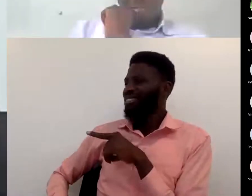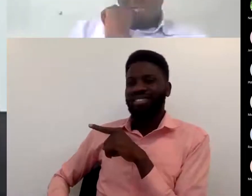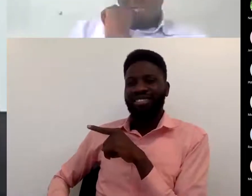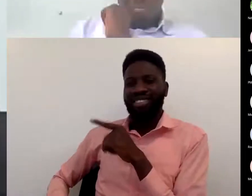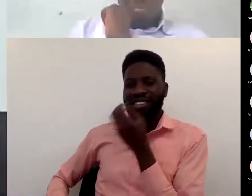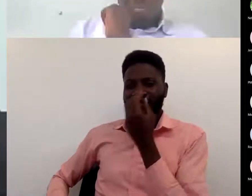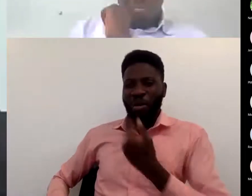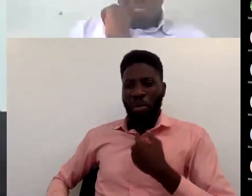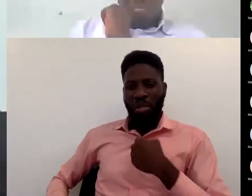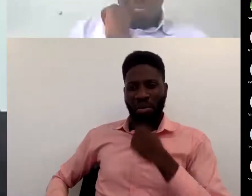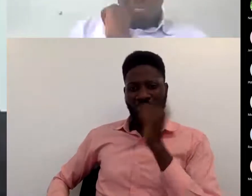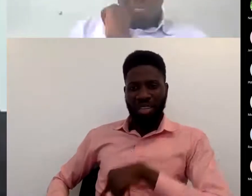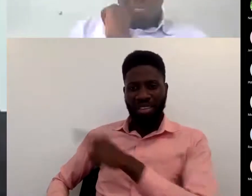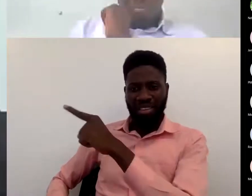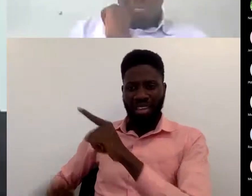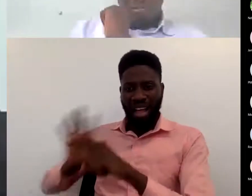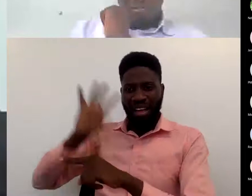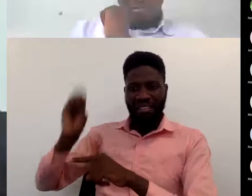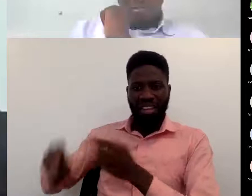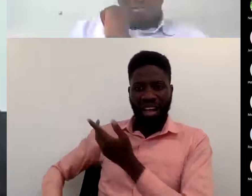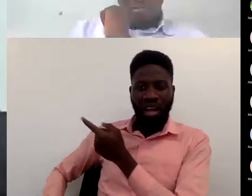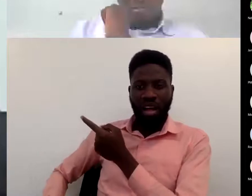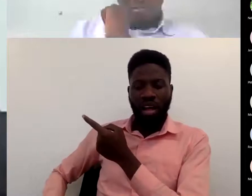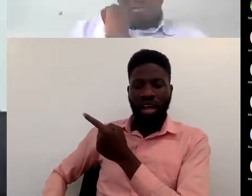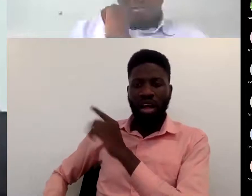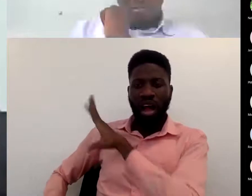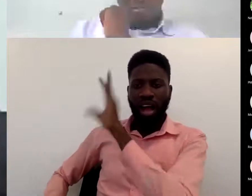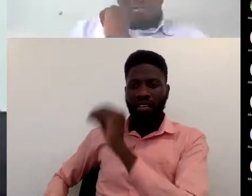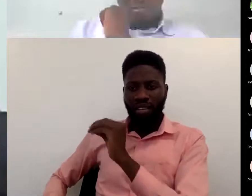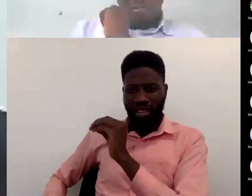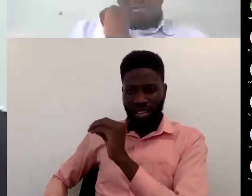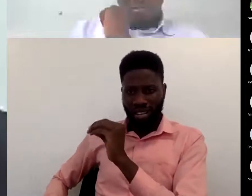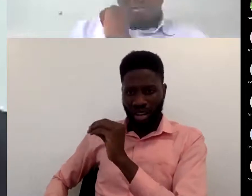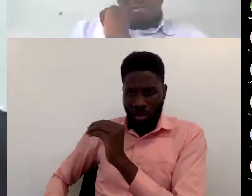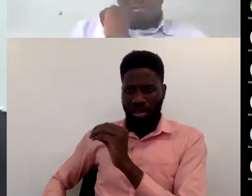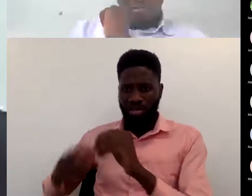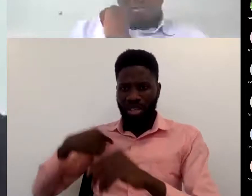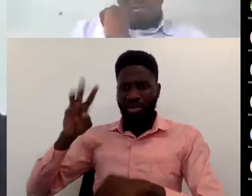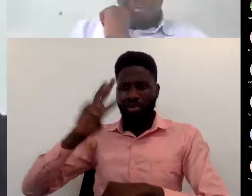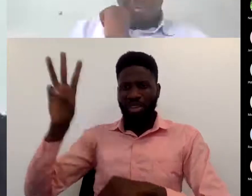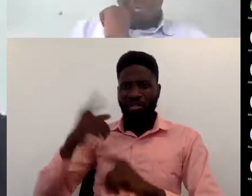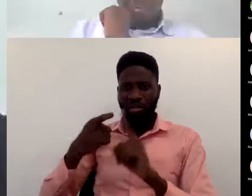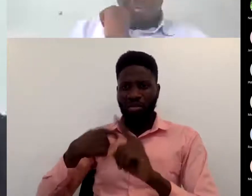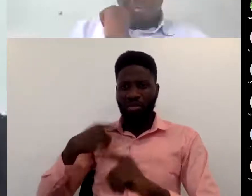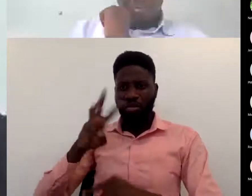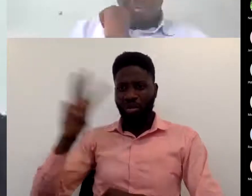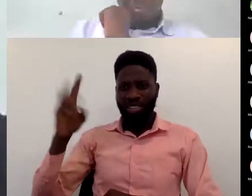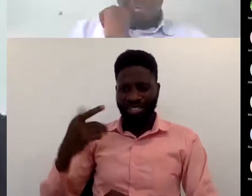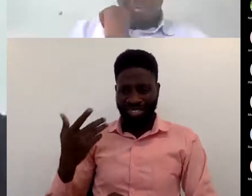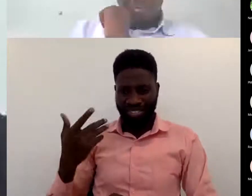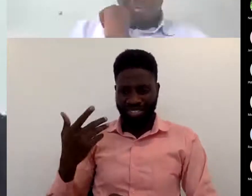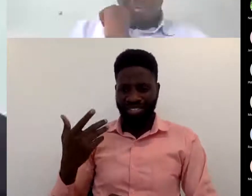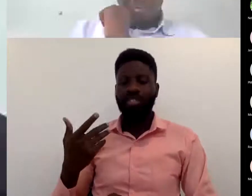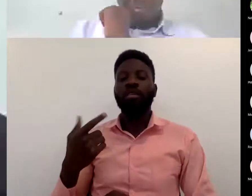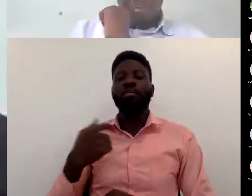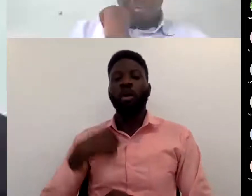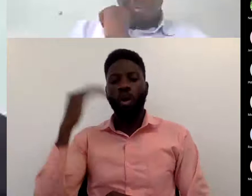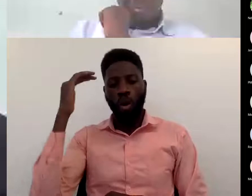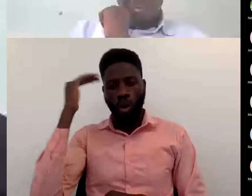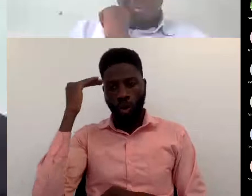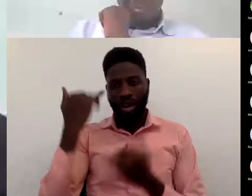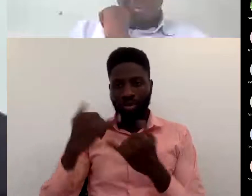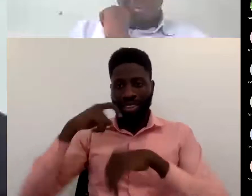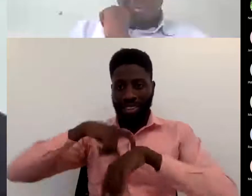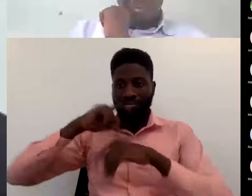tell me about Africa when I come from the West? I know the times are changing, it's